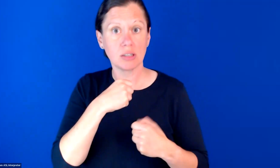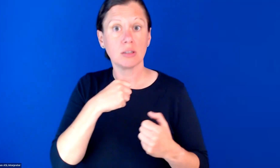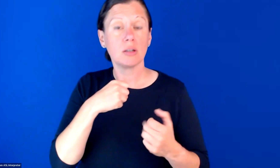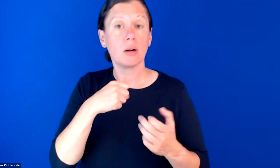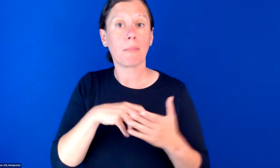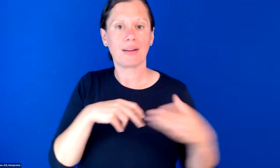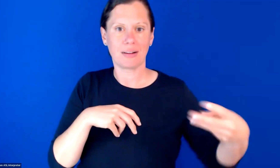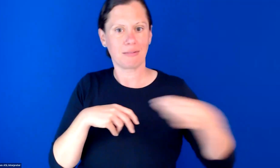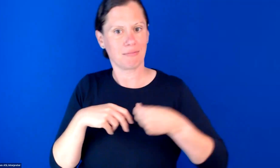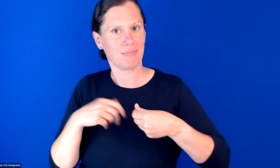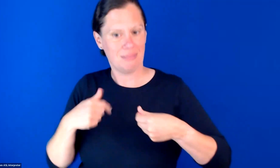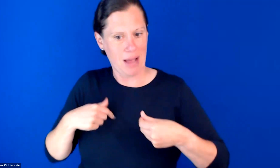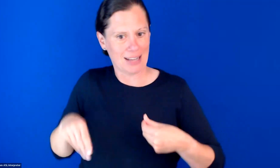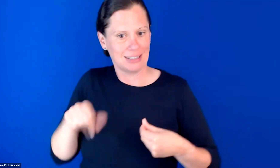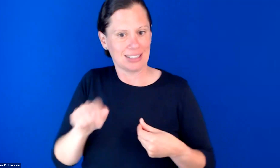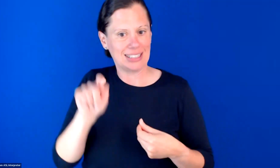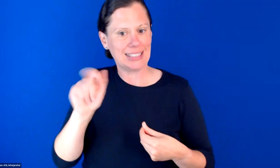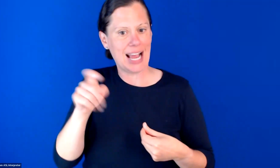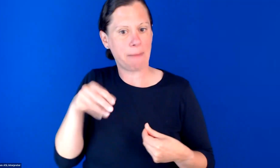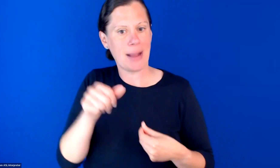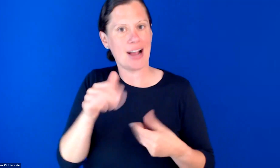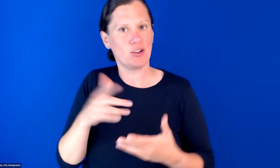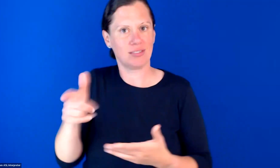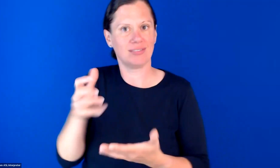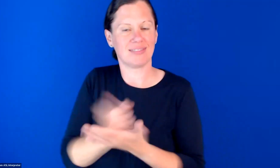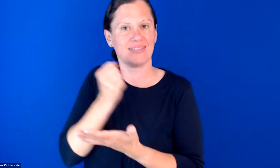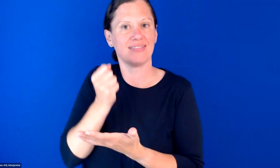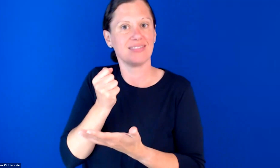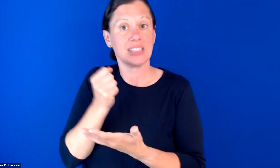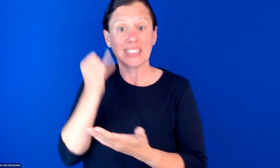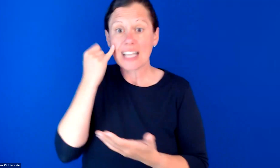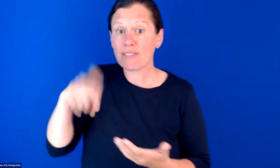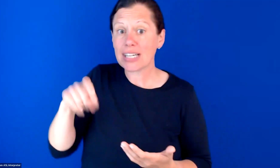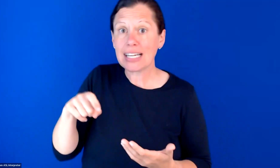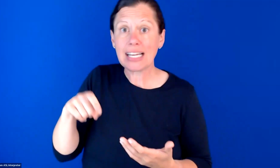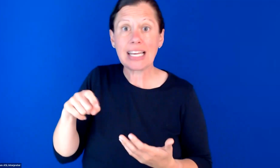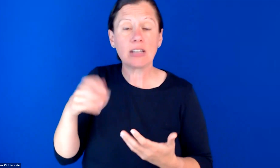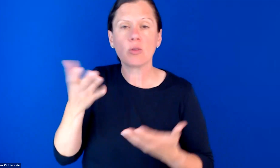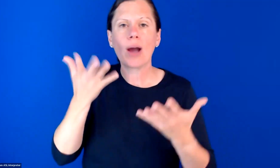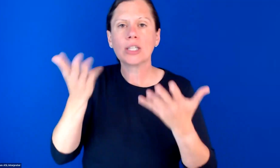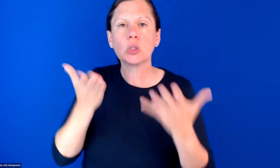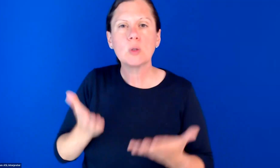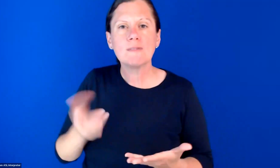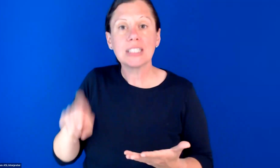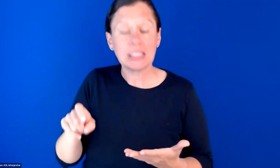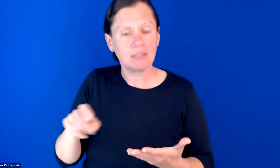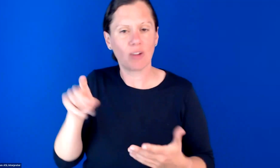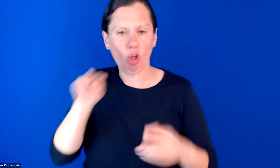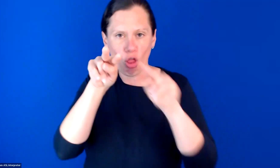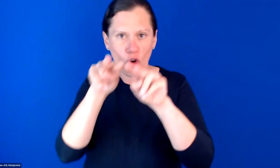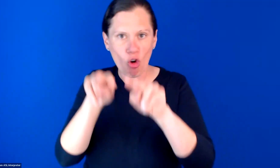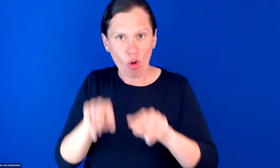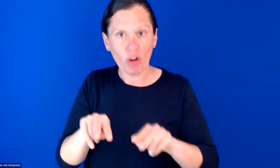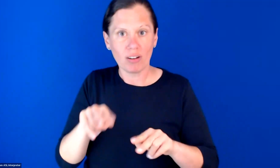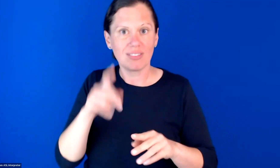first, and then those other services could pay after WACARES is exhausted.